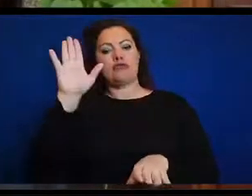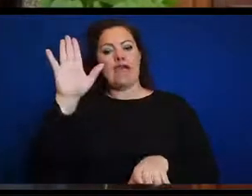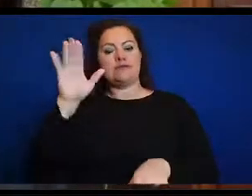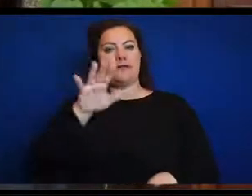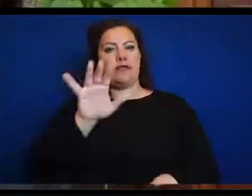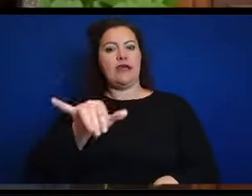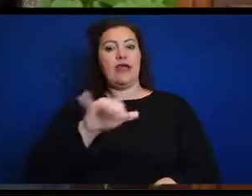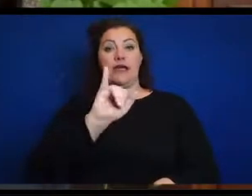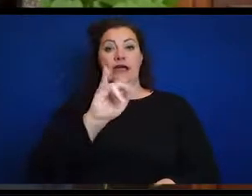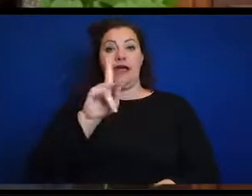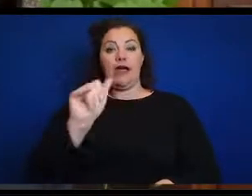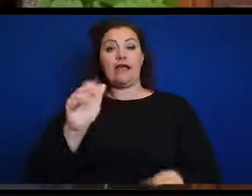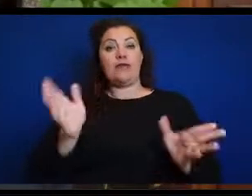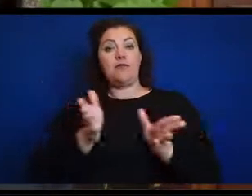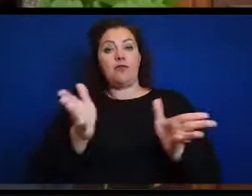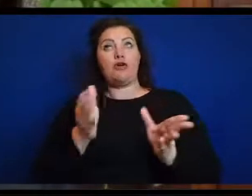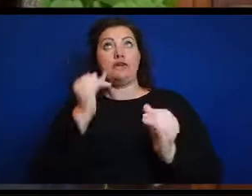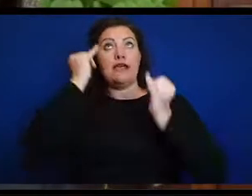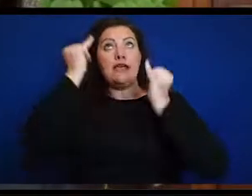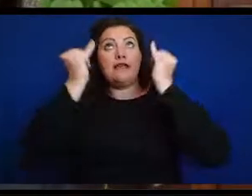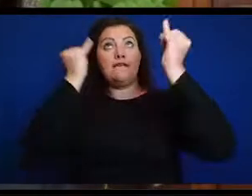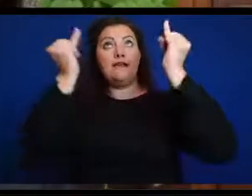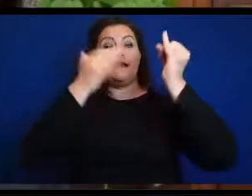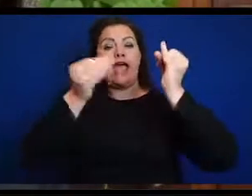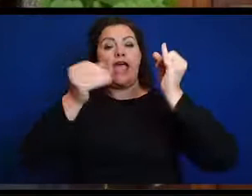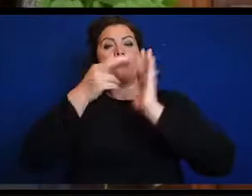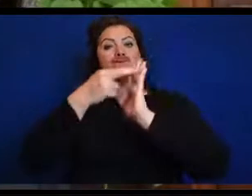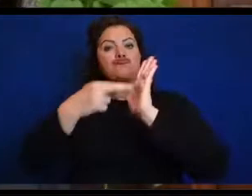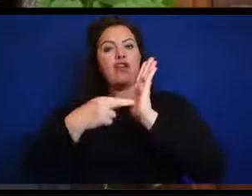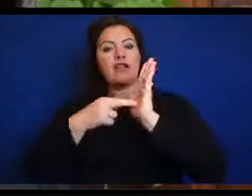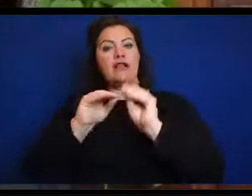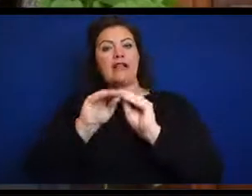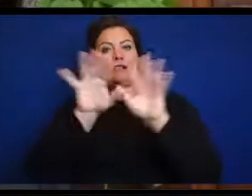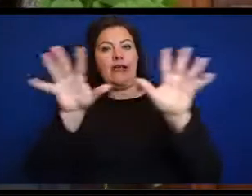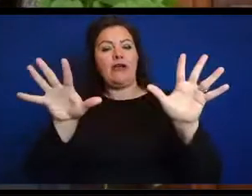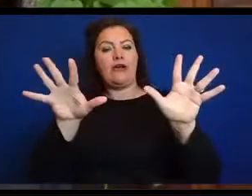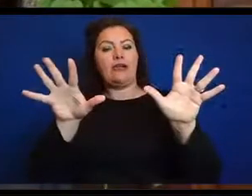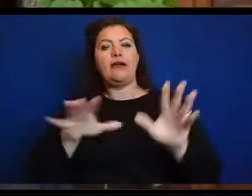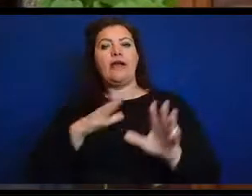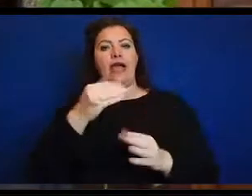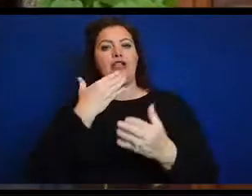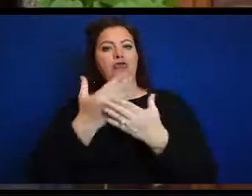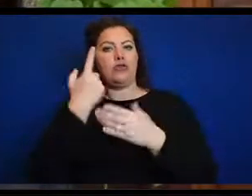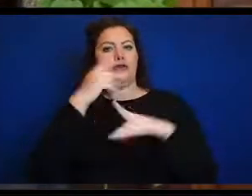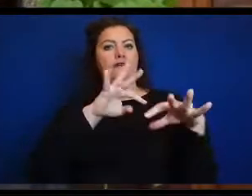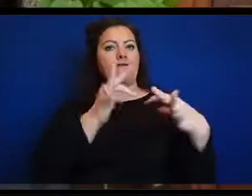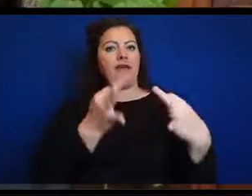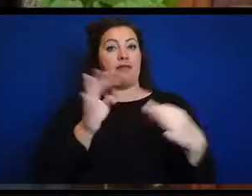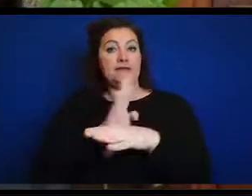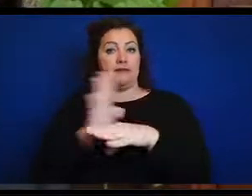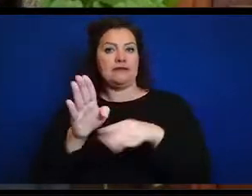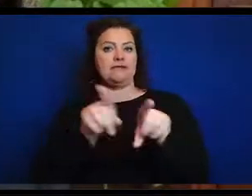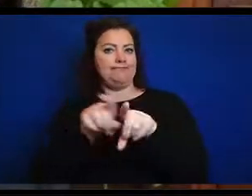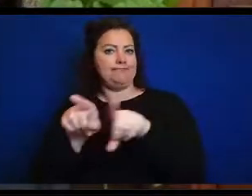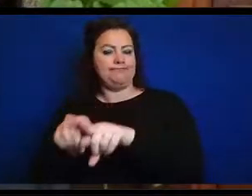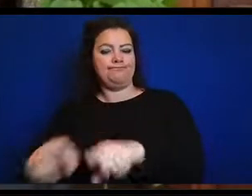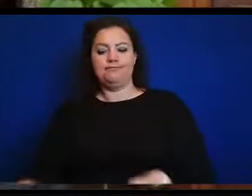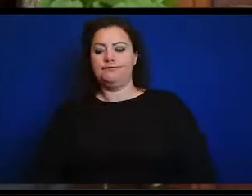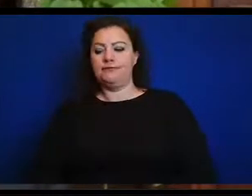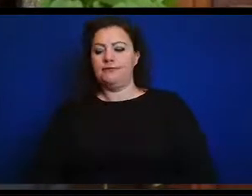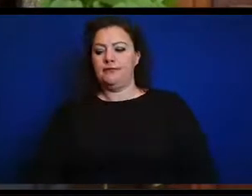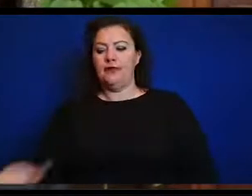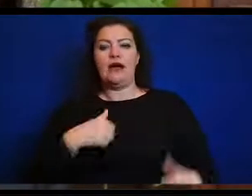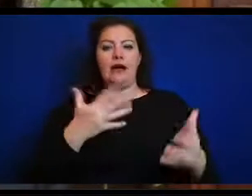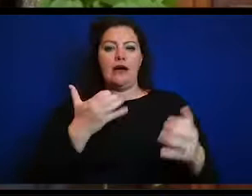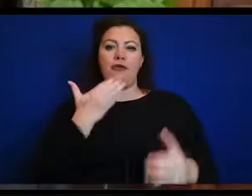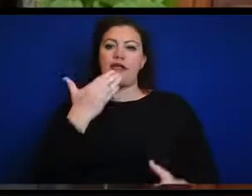quote, innovation and regulatory clarity, unquote, and is good for families and businesses alike. So I want to thank